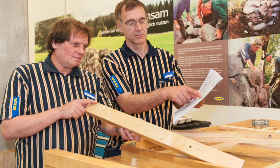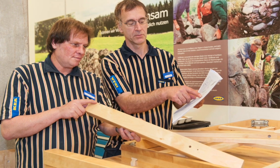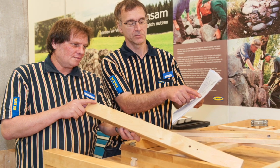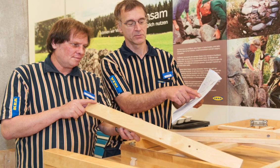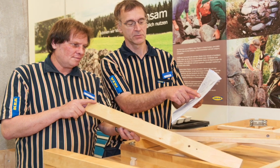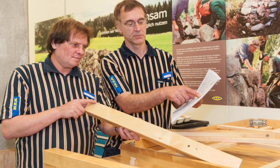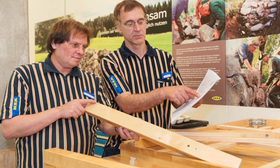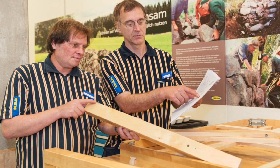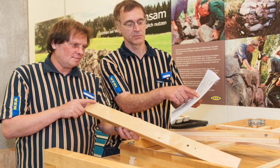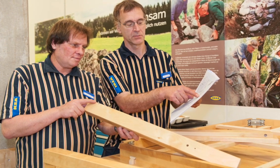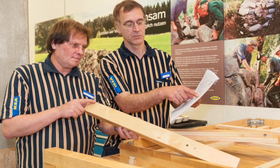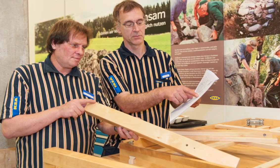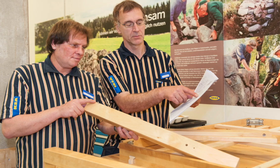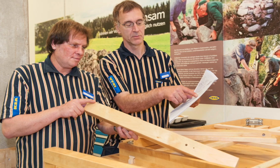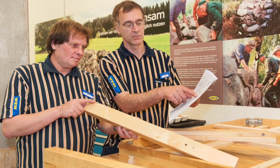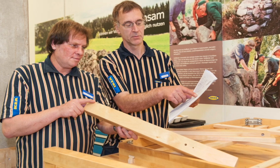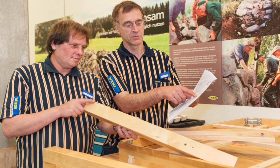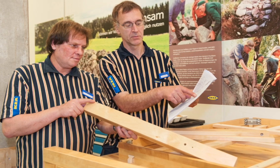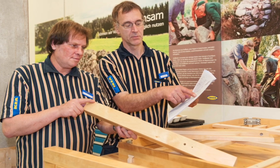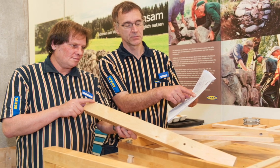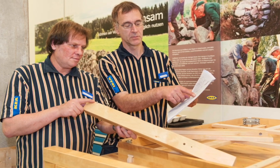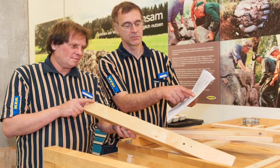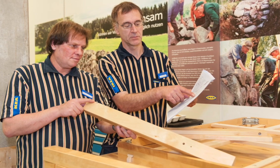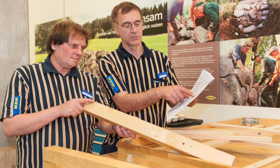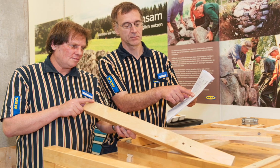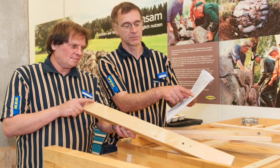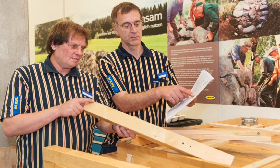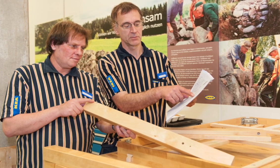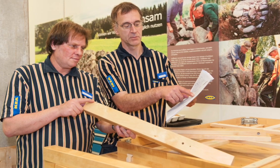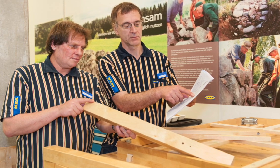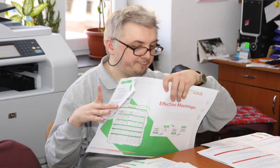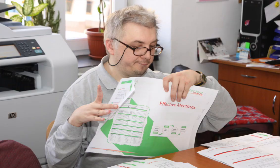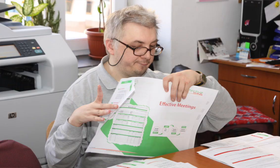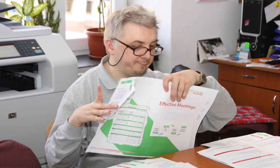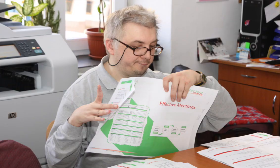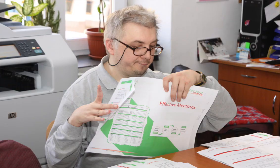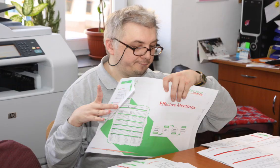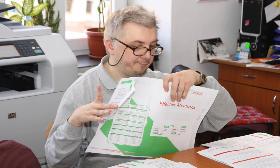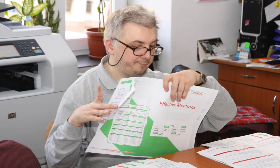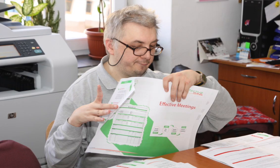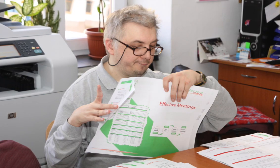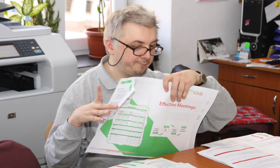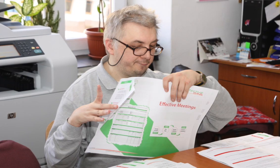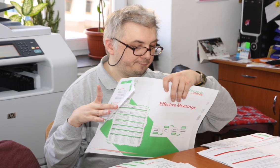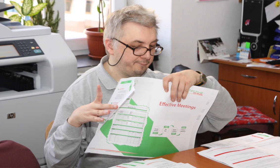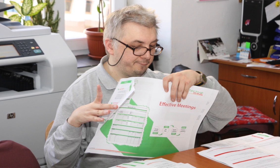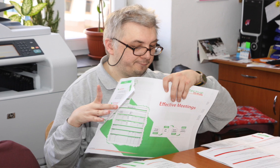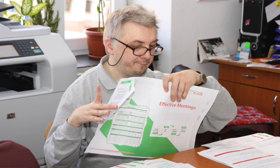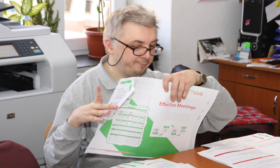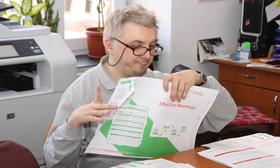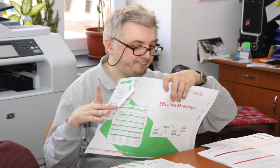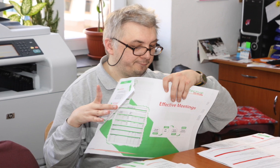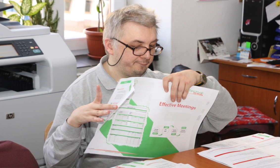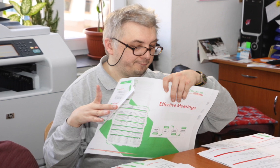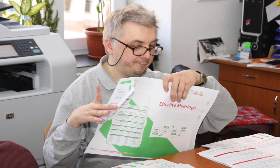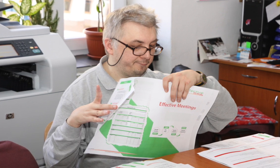organizations, social enterprises, foundations and academia. They may also come from businesses such as startup